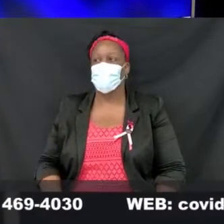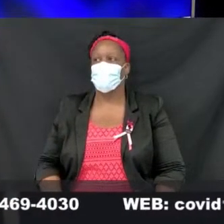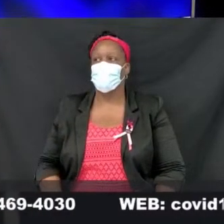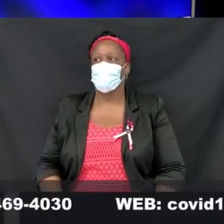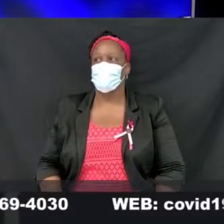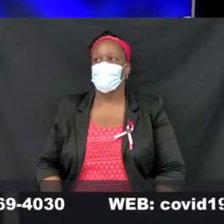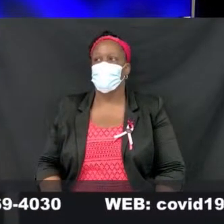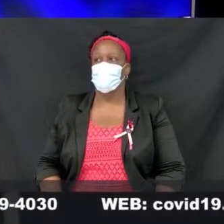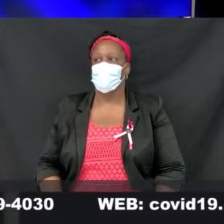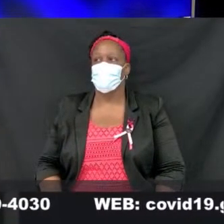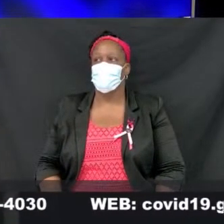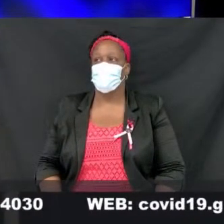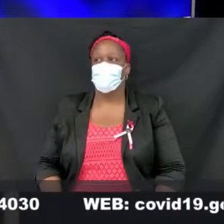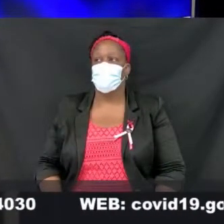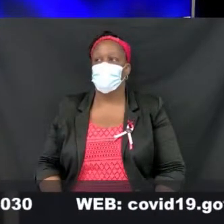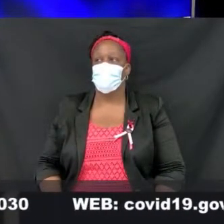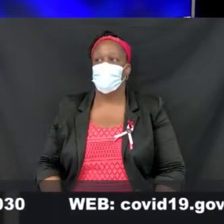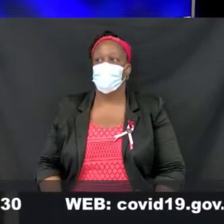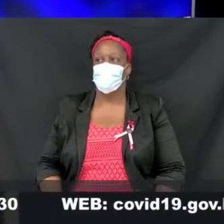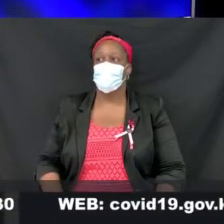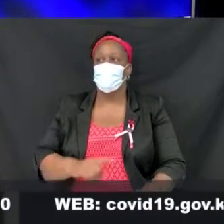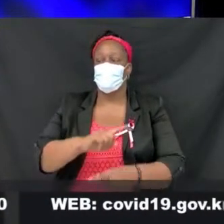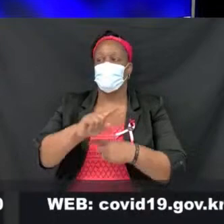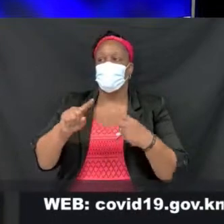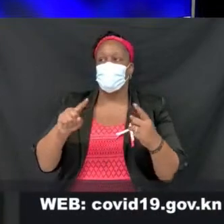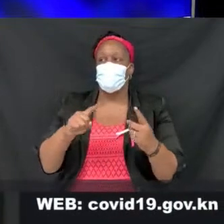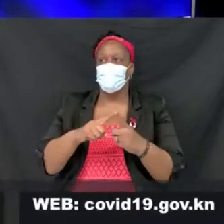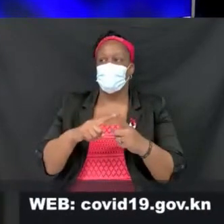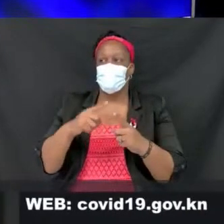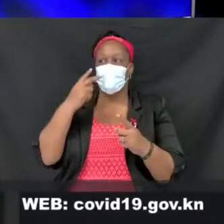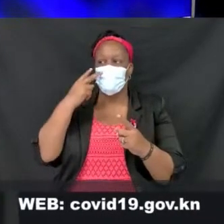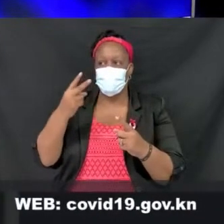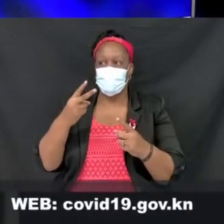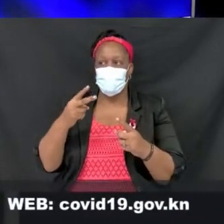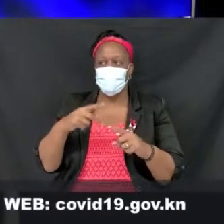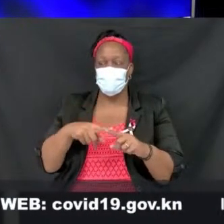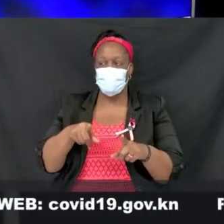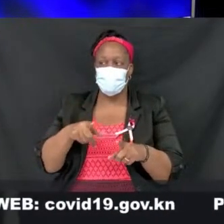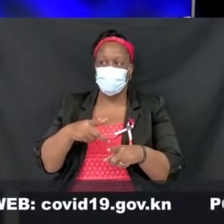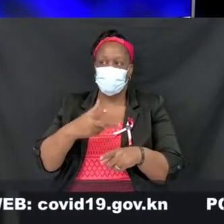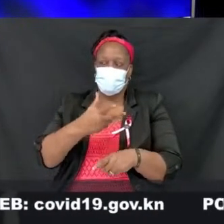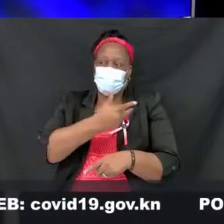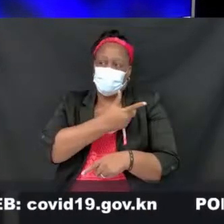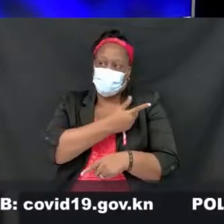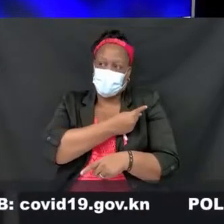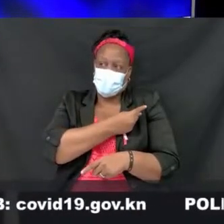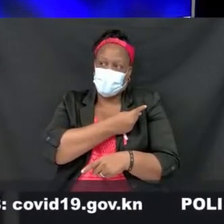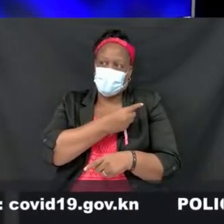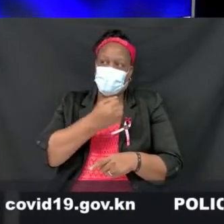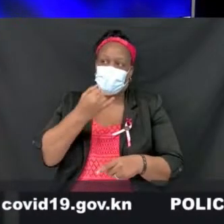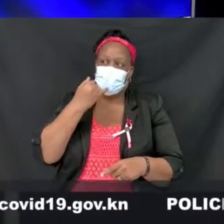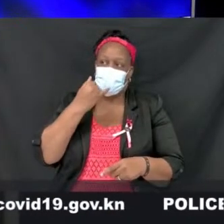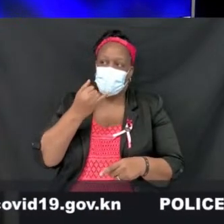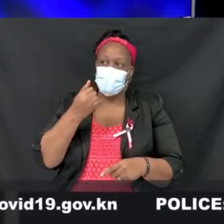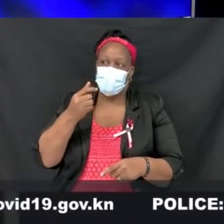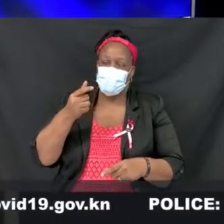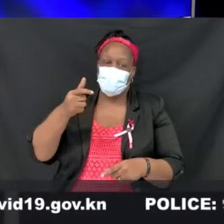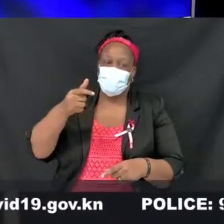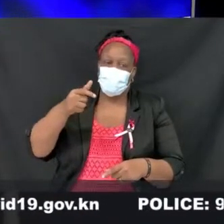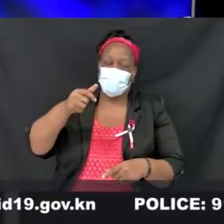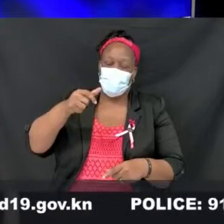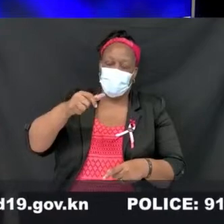his vaccination coverage, that based on this, our vaccination coverage is actually much